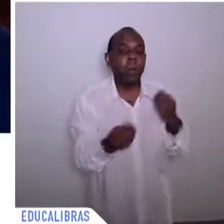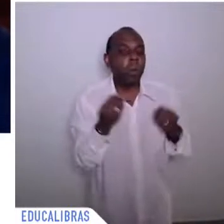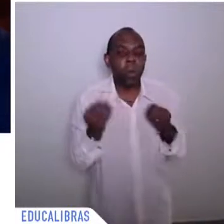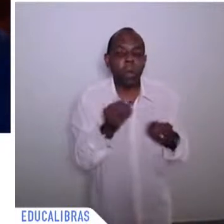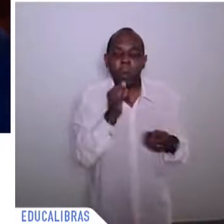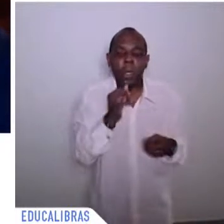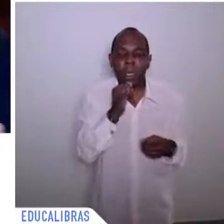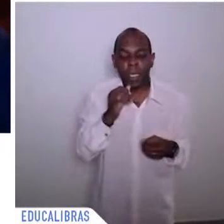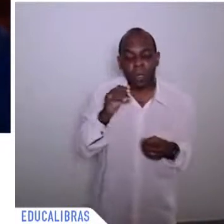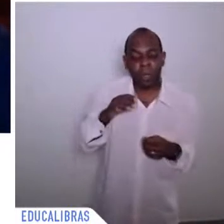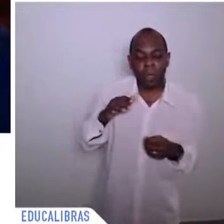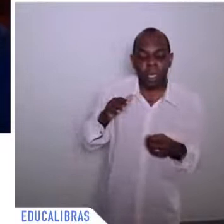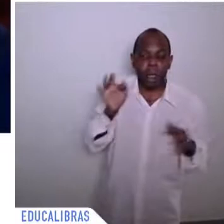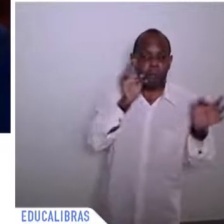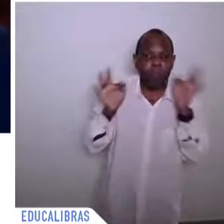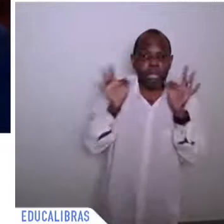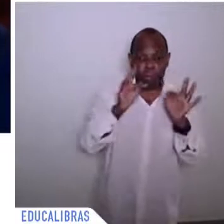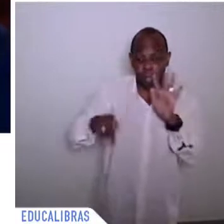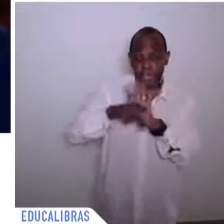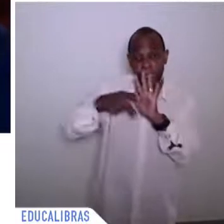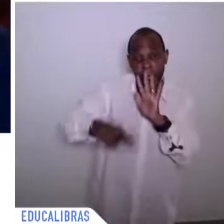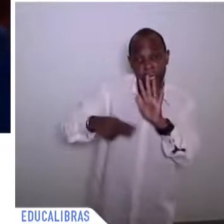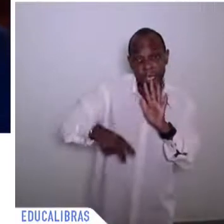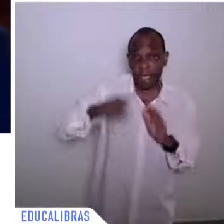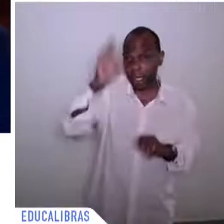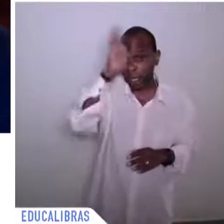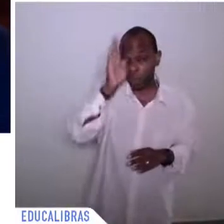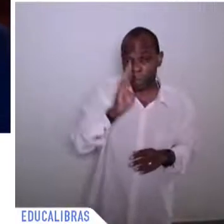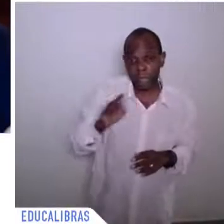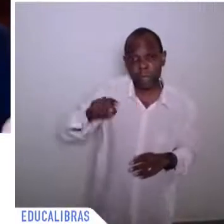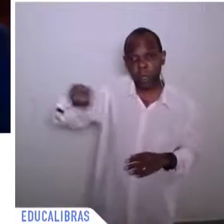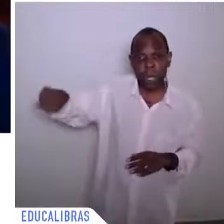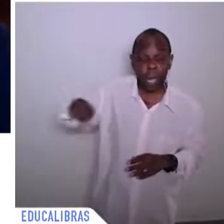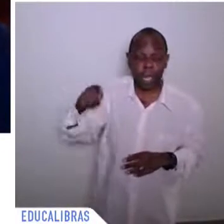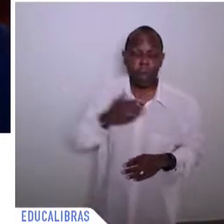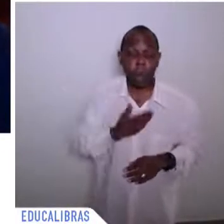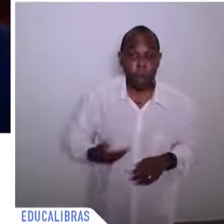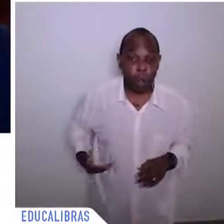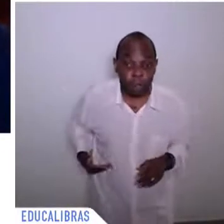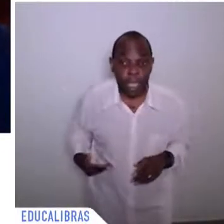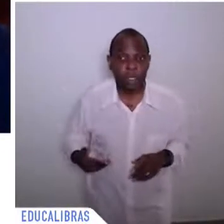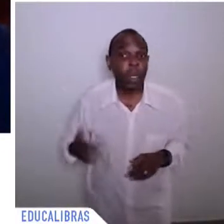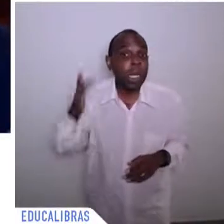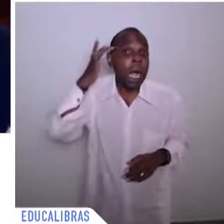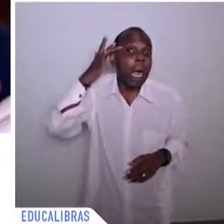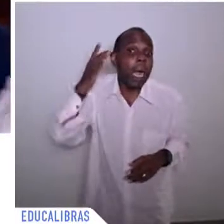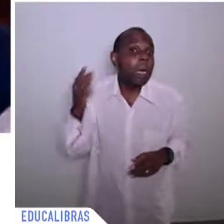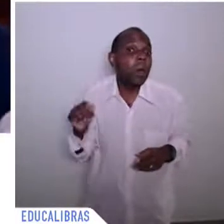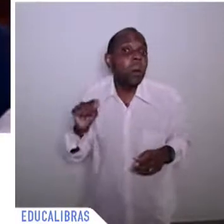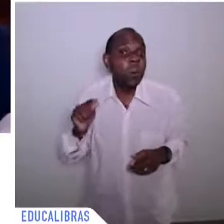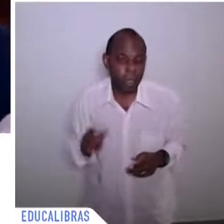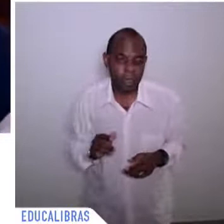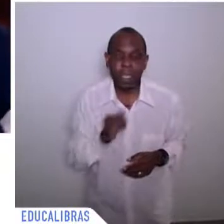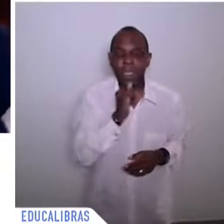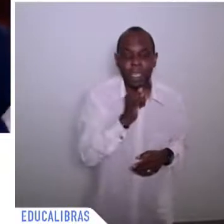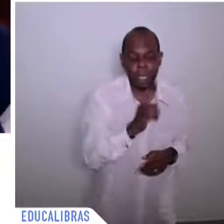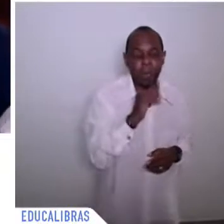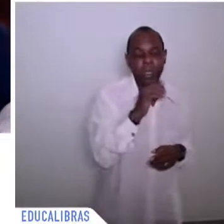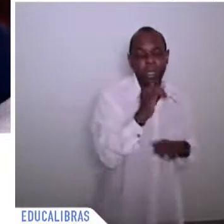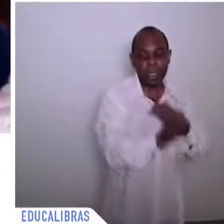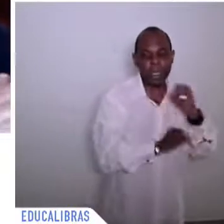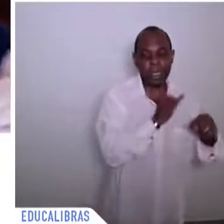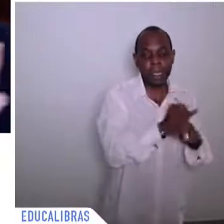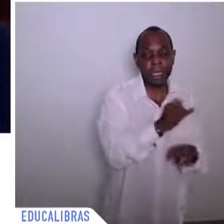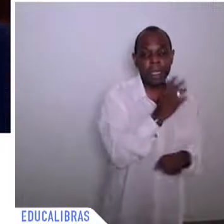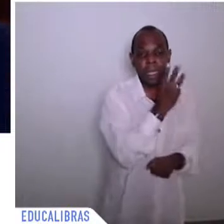how the state representatives have reacted to that. We